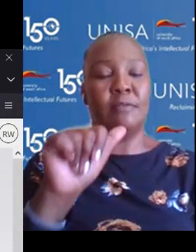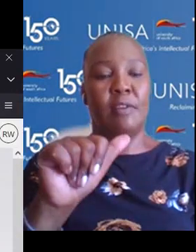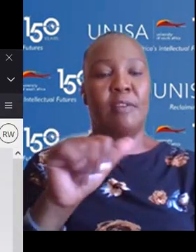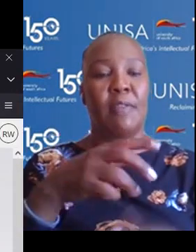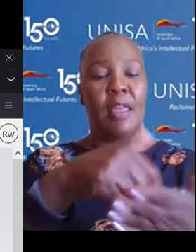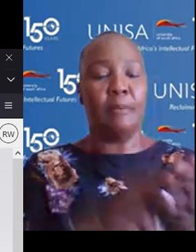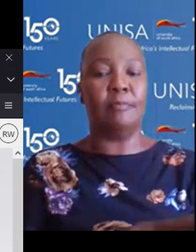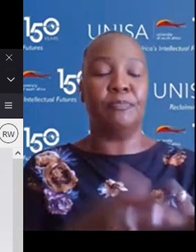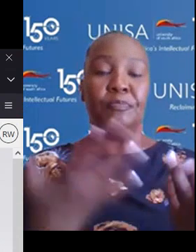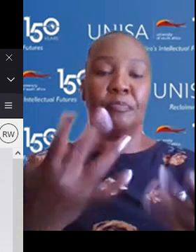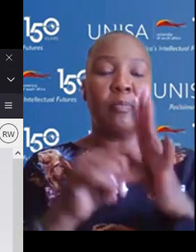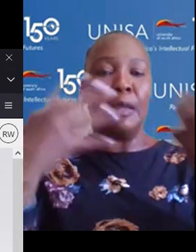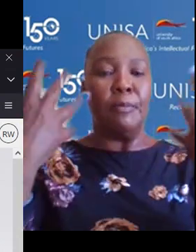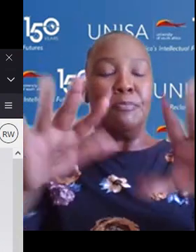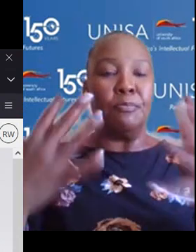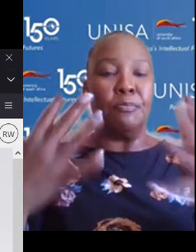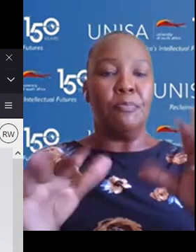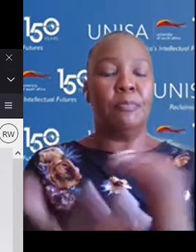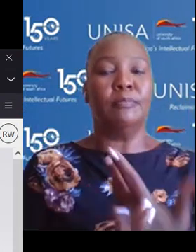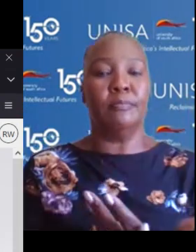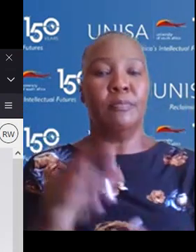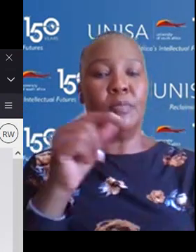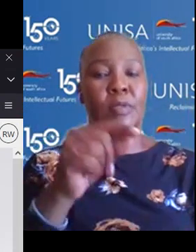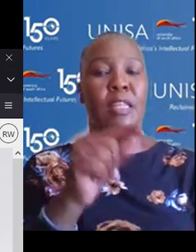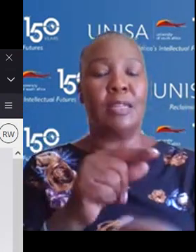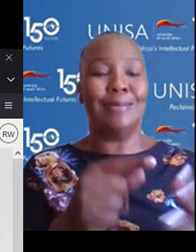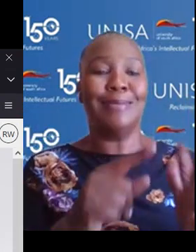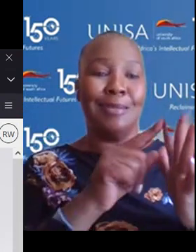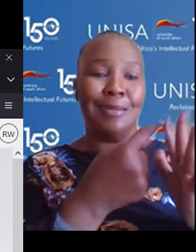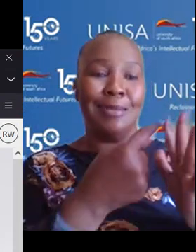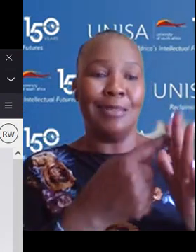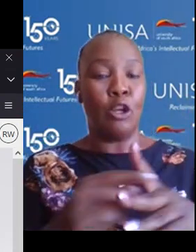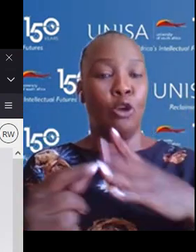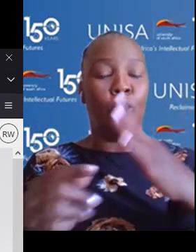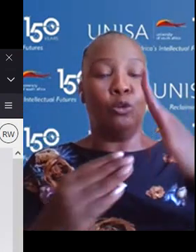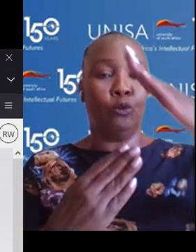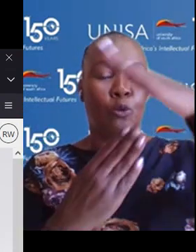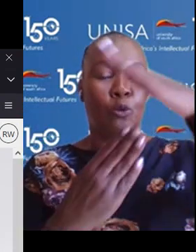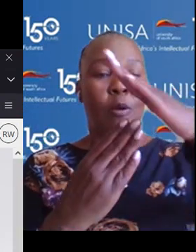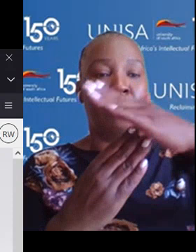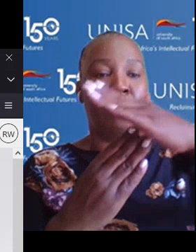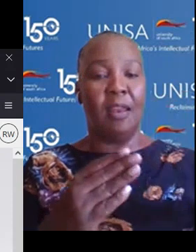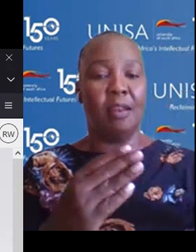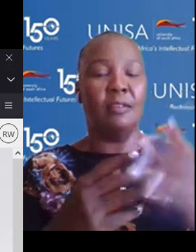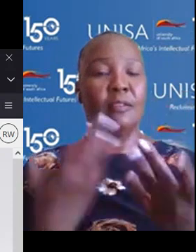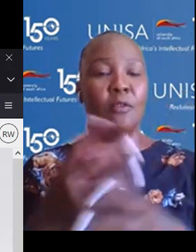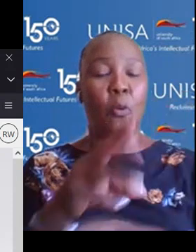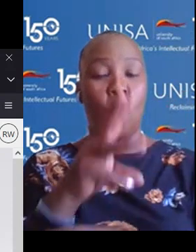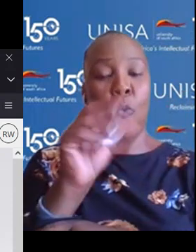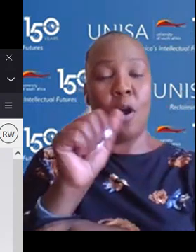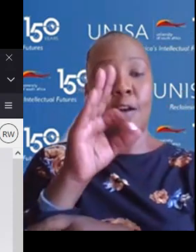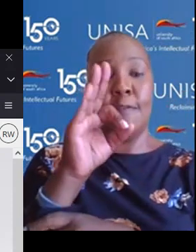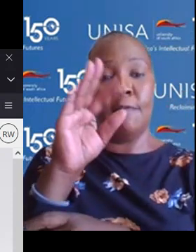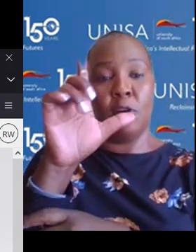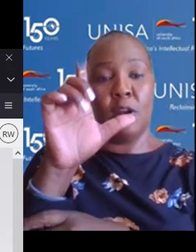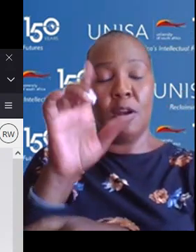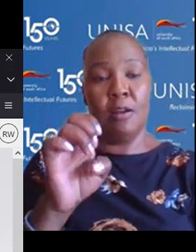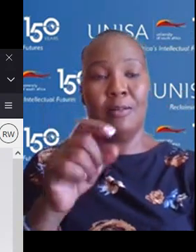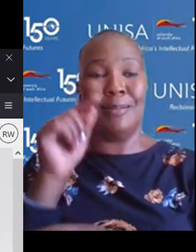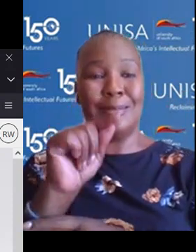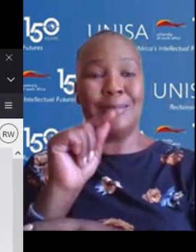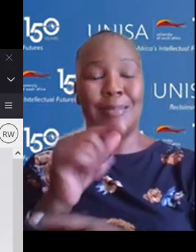Now, very importantly is this icon here at the top left. It's called the waffle by